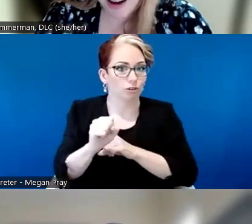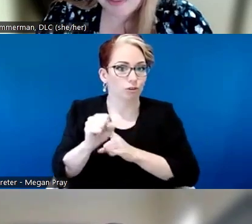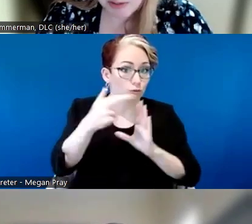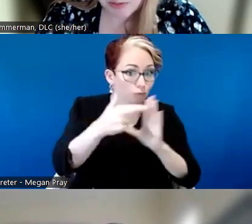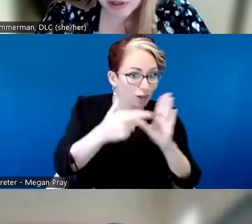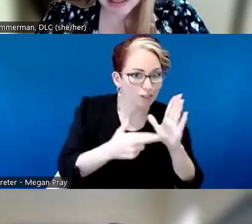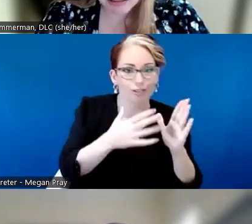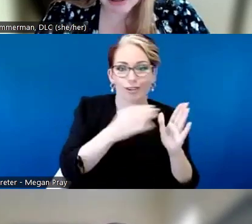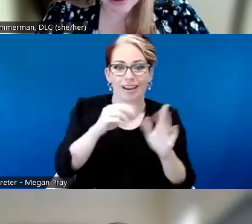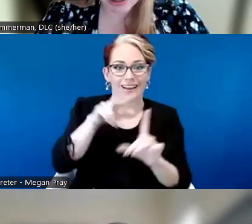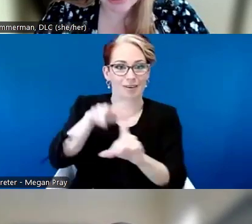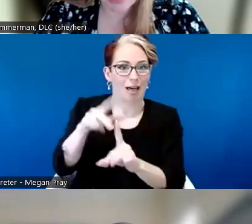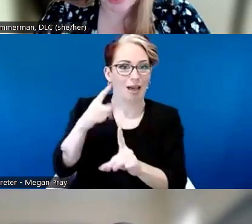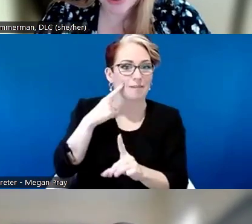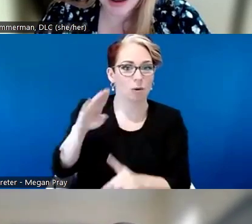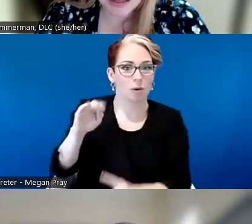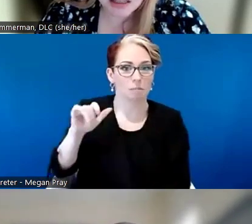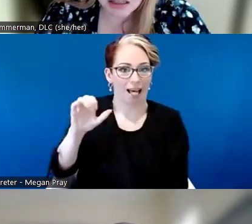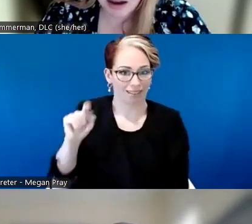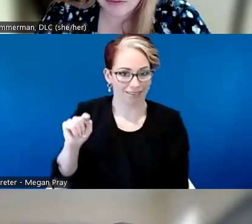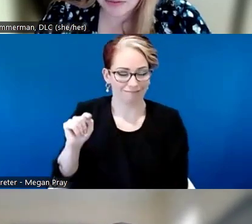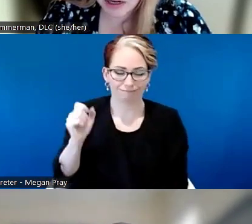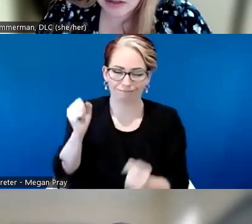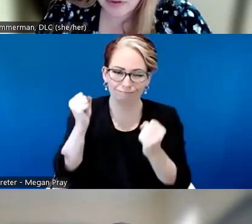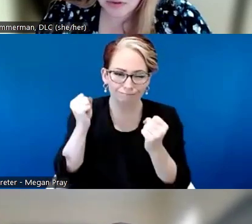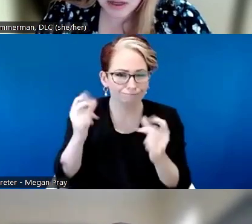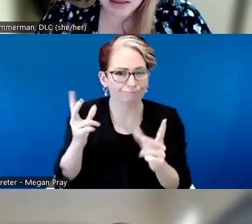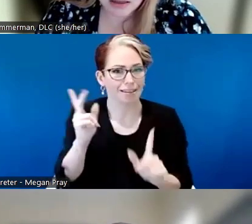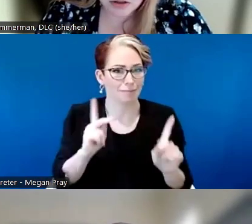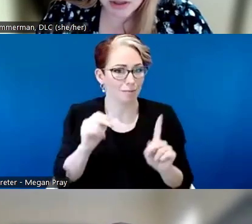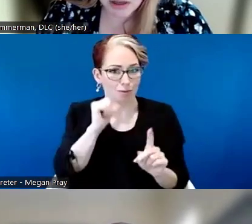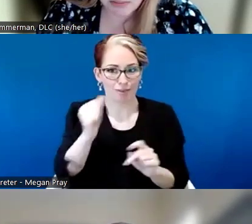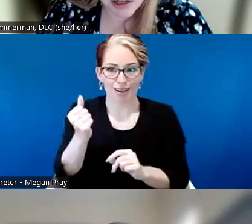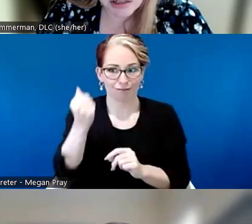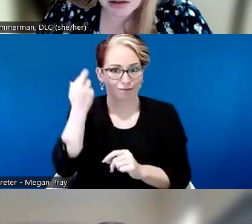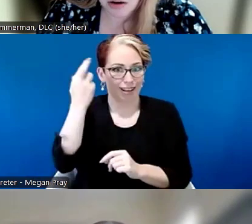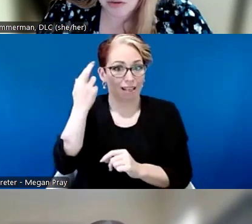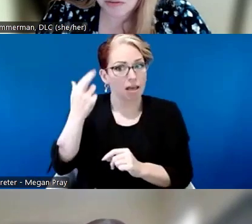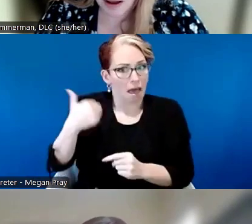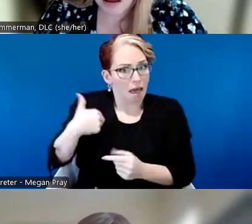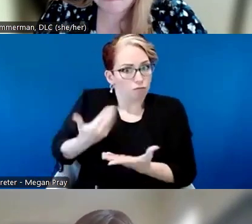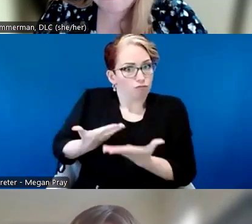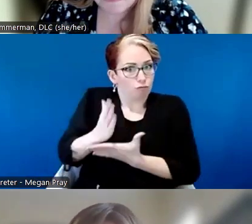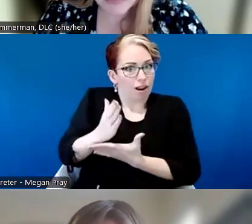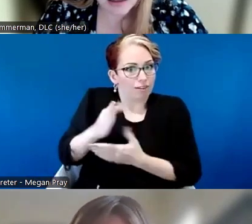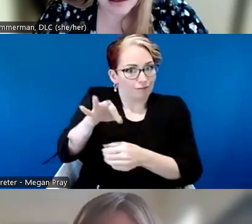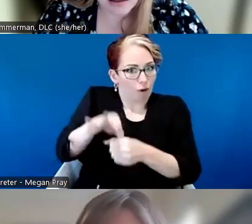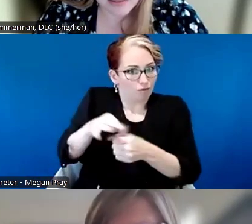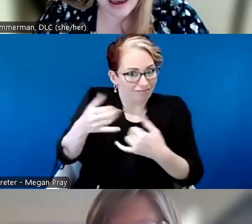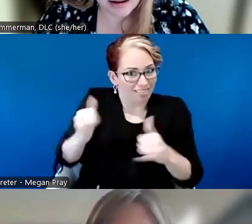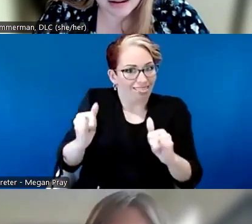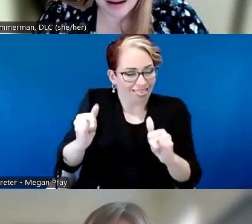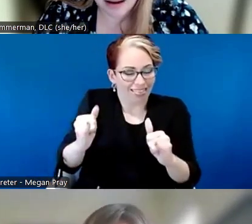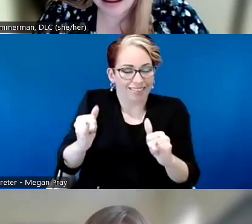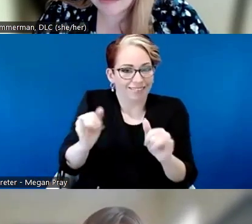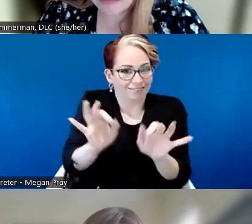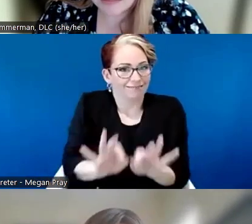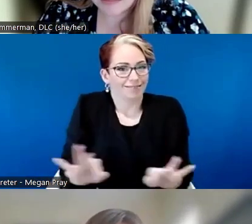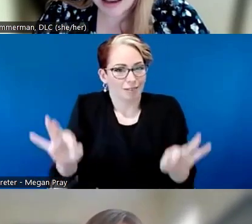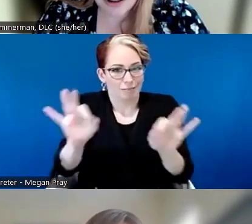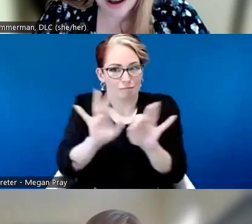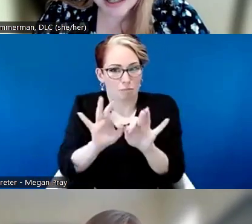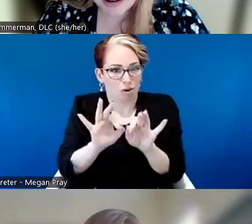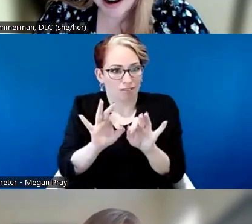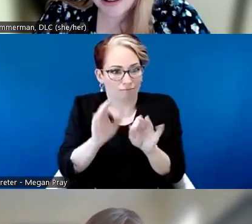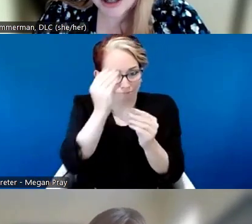And a lot of people in institutions don't realize that they have the right to vote. So it's really important to know that